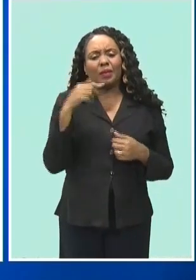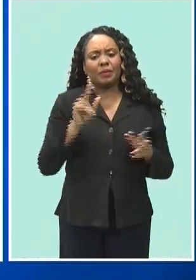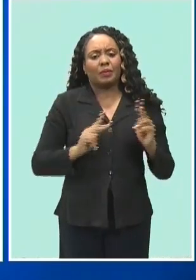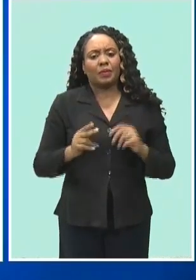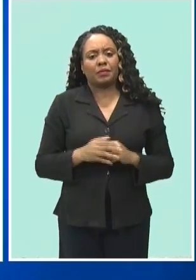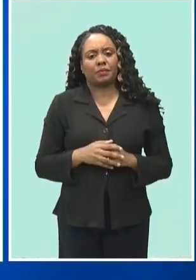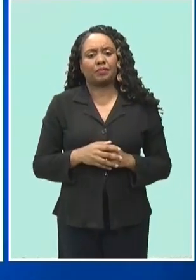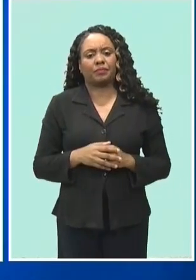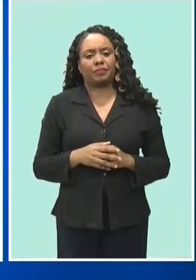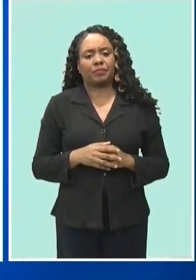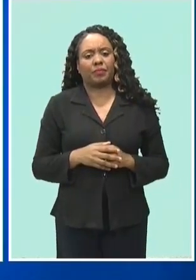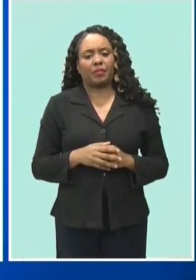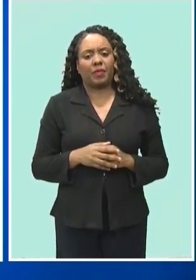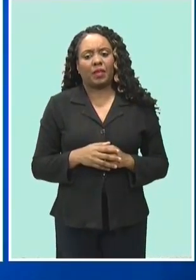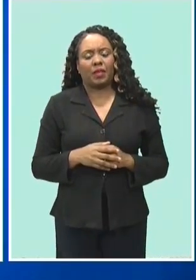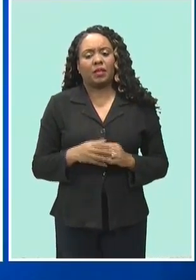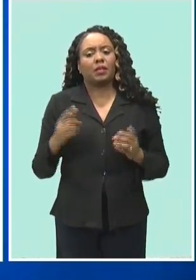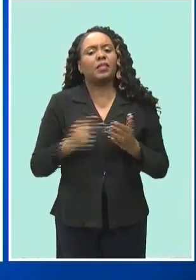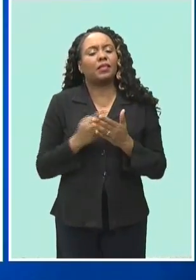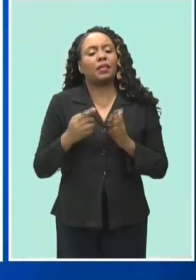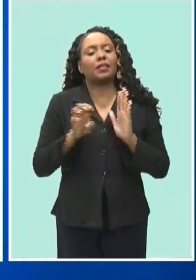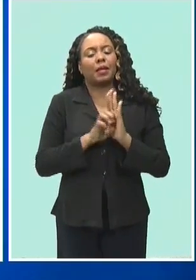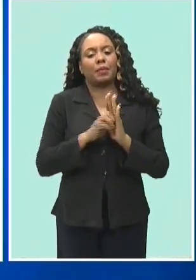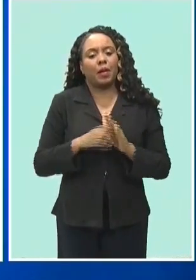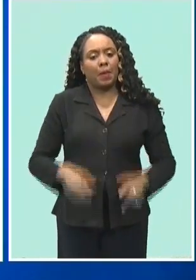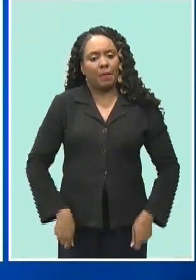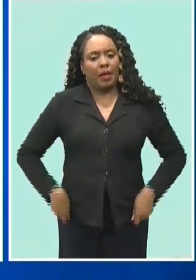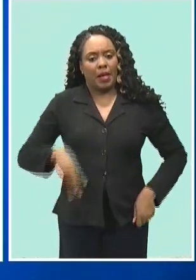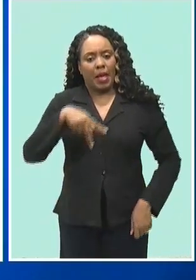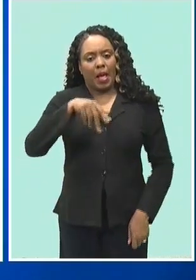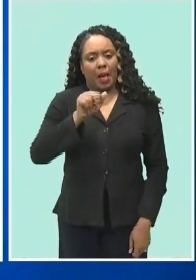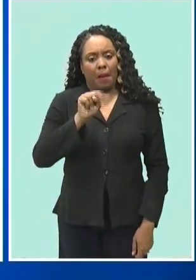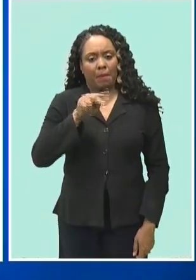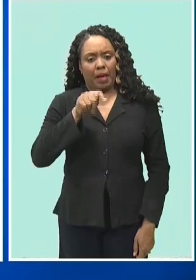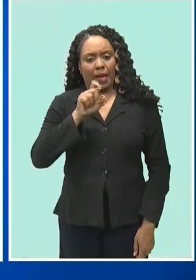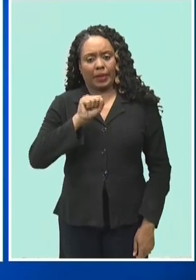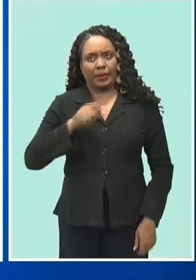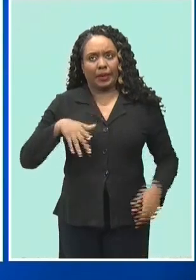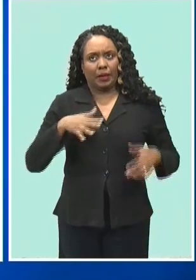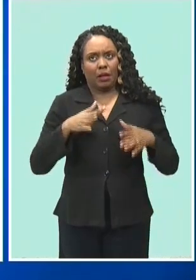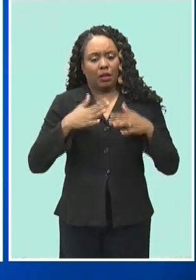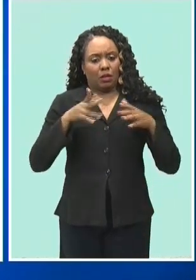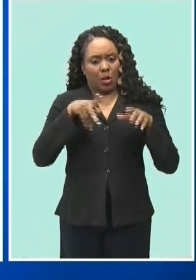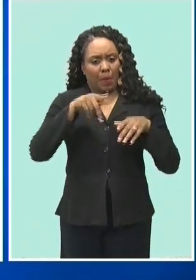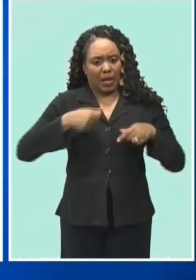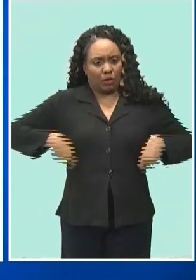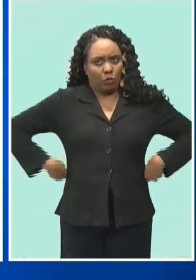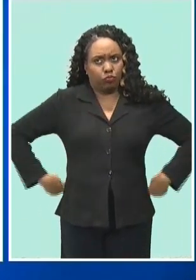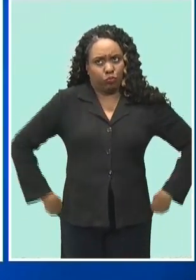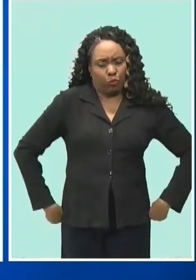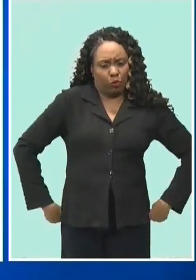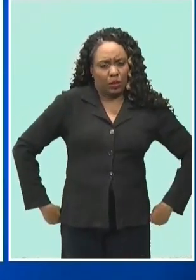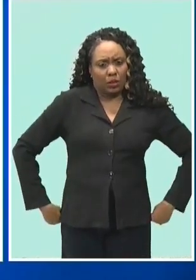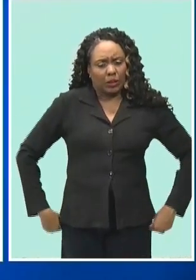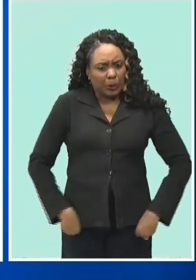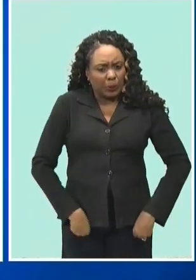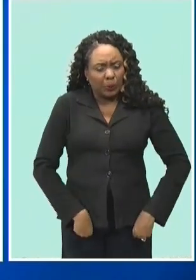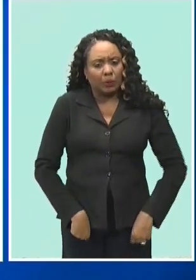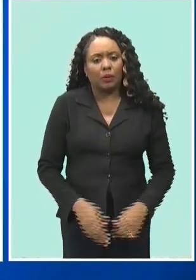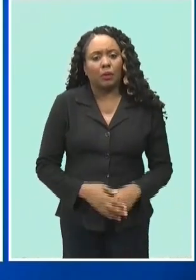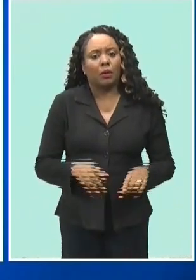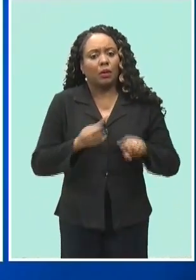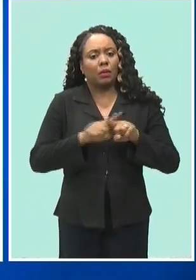pants is something that was made to wear on people's waist, right? When you watch half of them young people, they're wearing their pants under the bottom. But throughout the